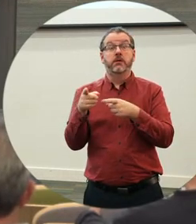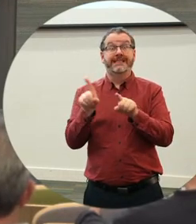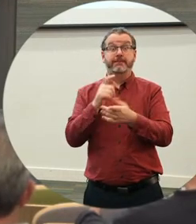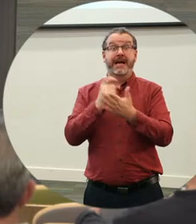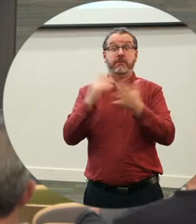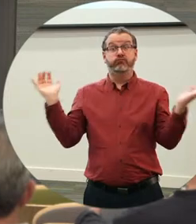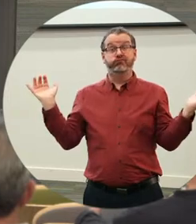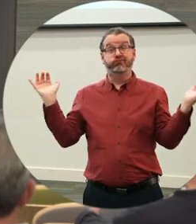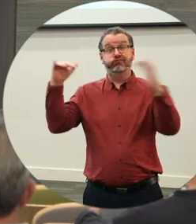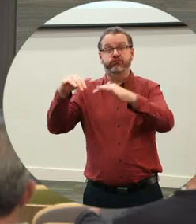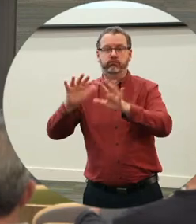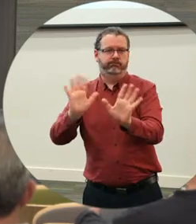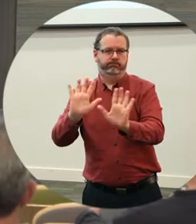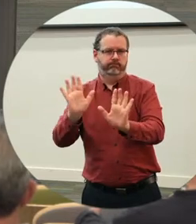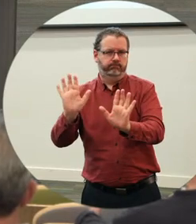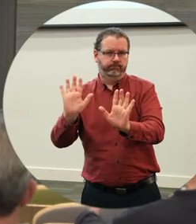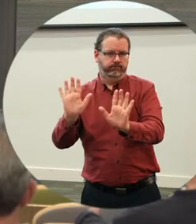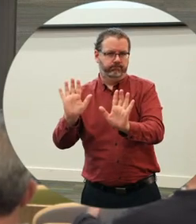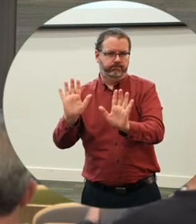once.